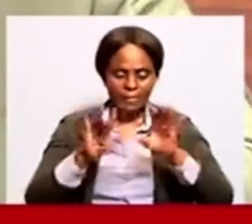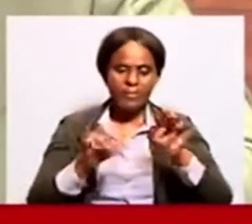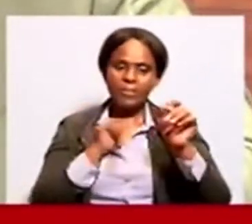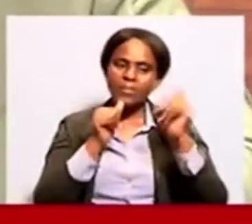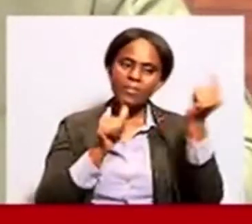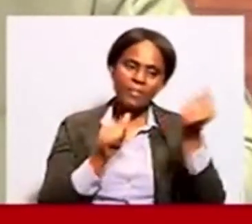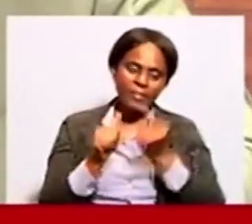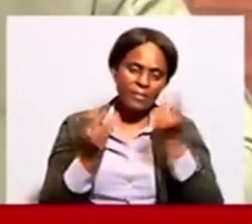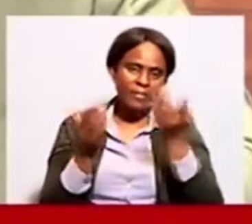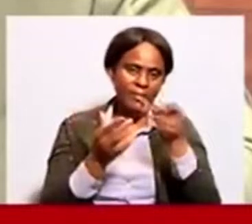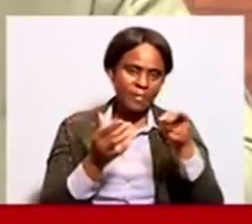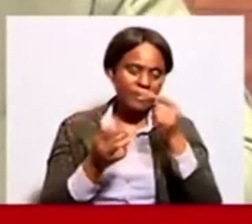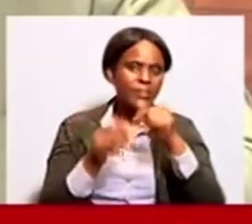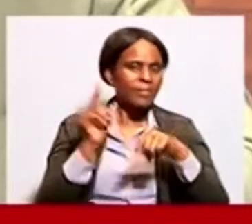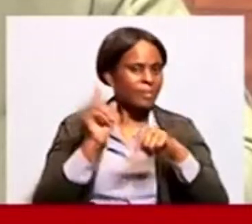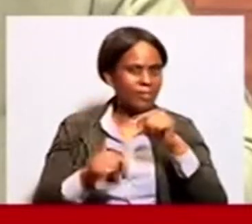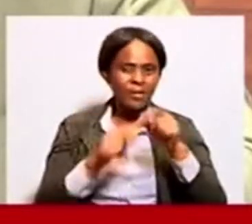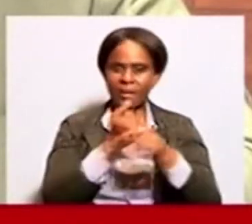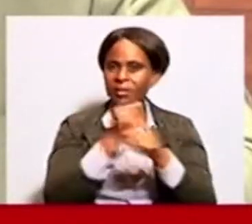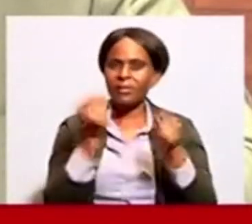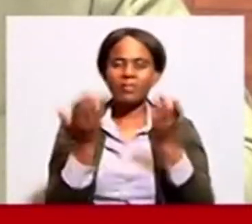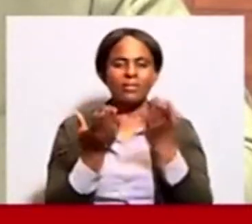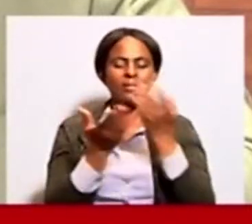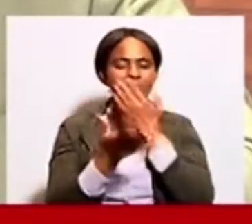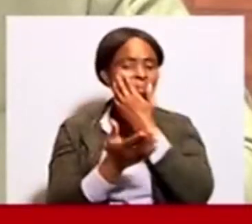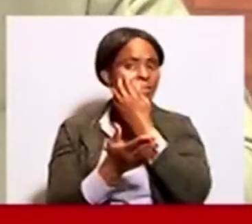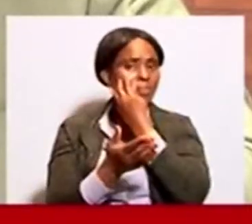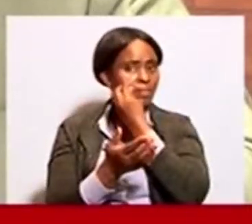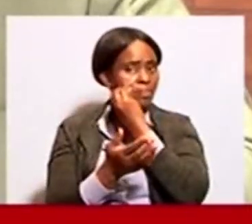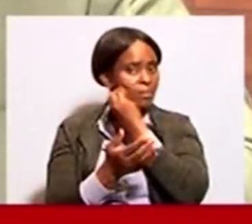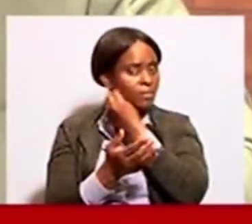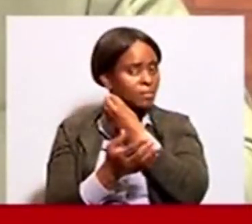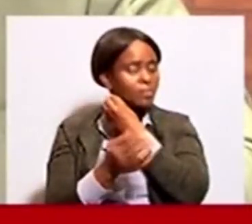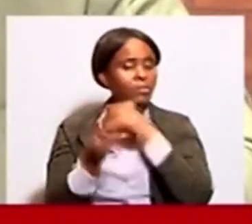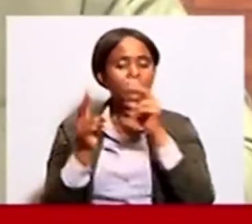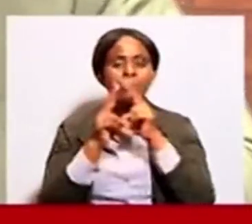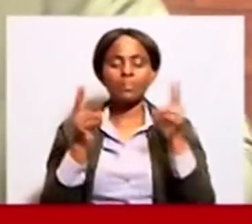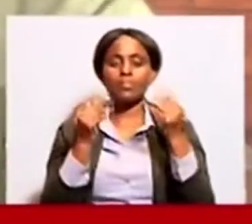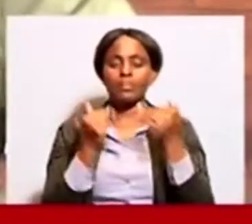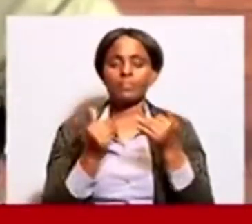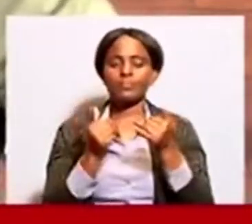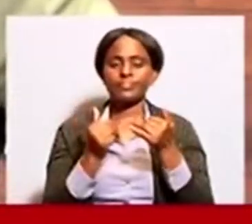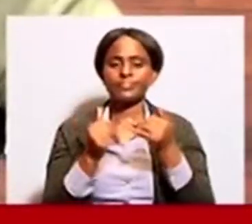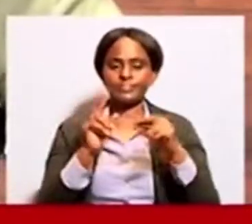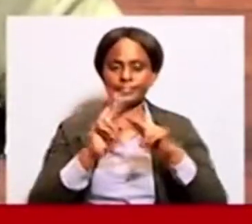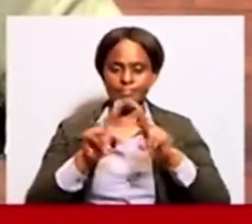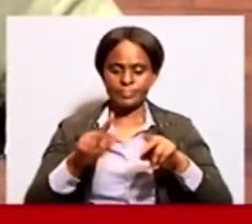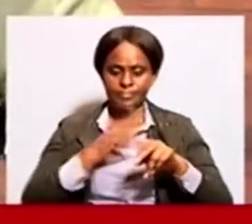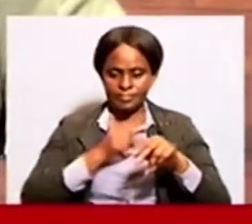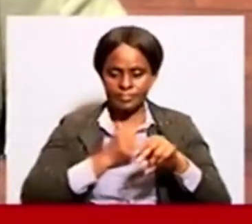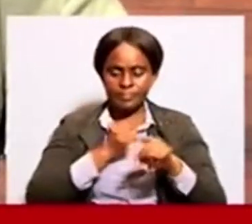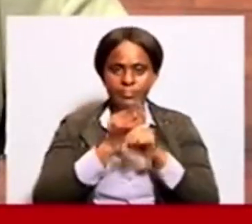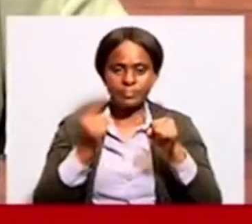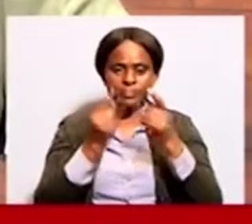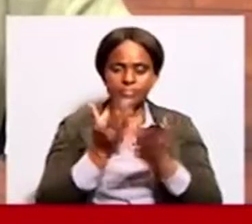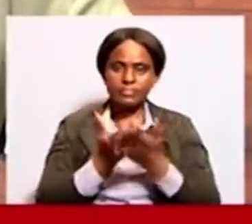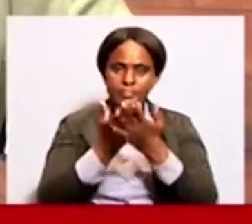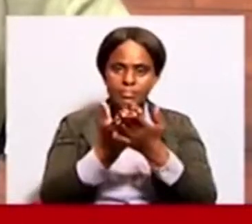there, this wouldn't have been rectified this way. So, Chair, I just wish to submit